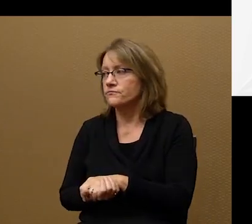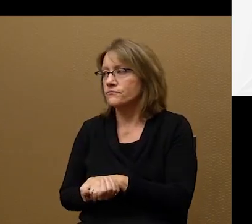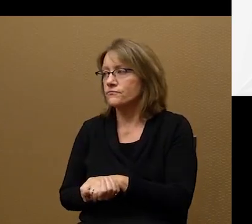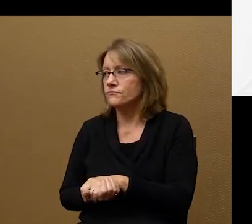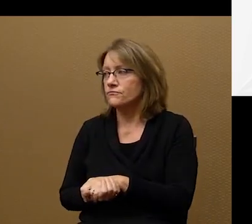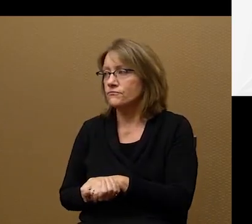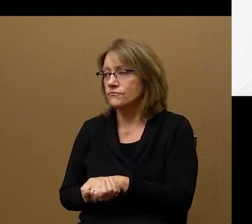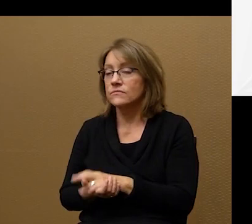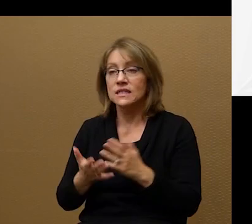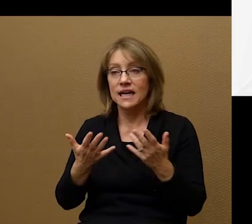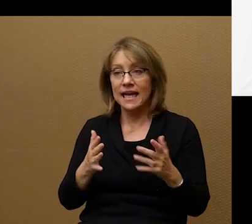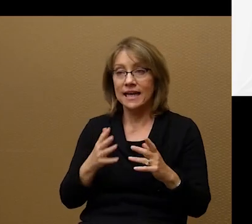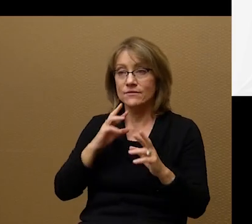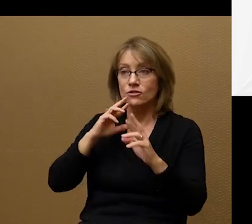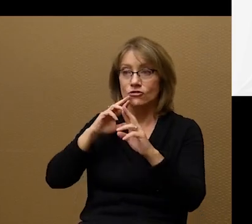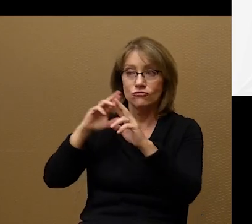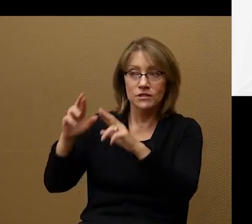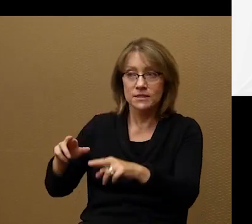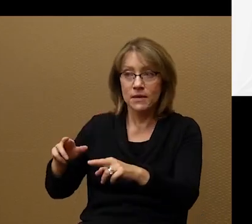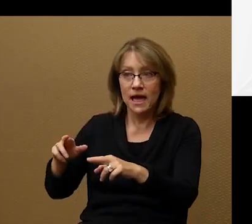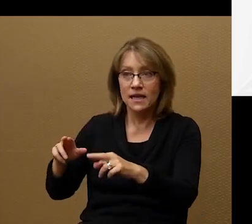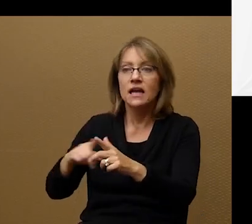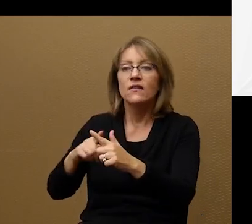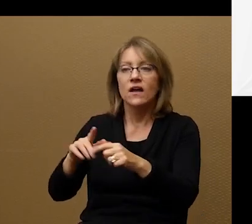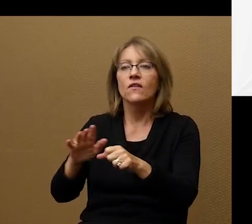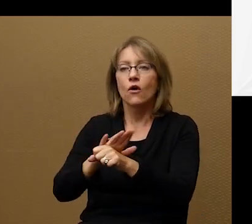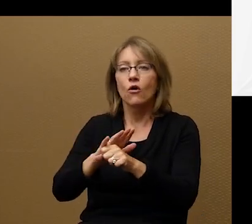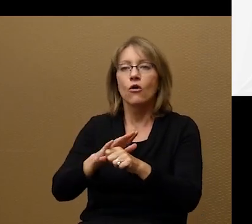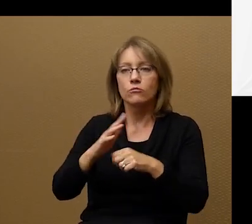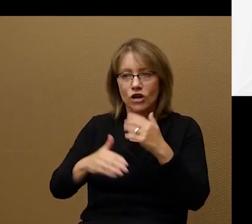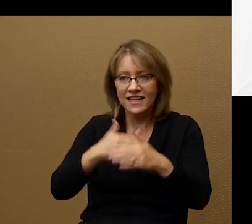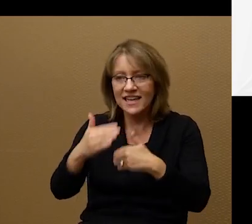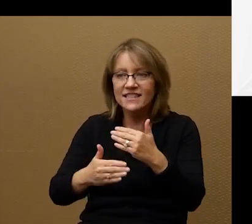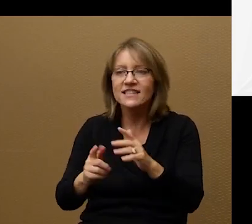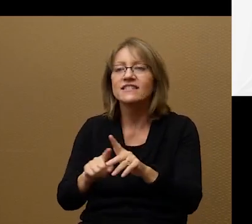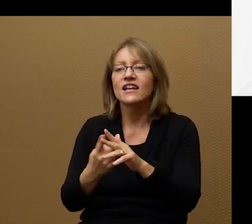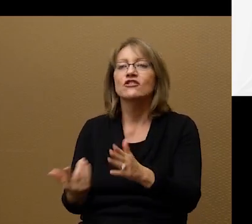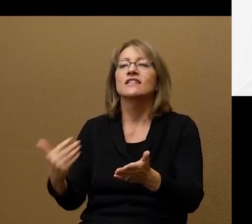then after they respond, the whole process starts again. But